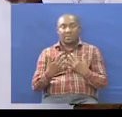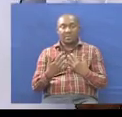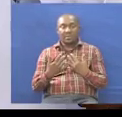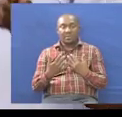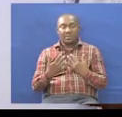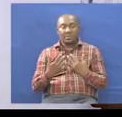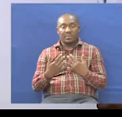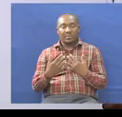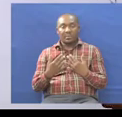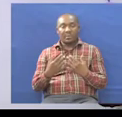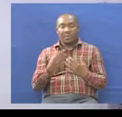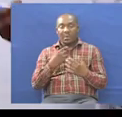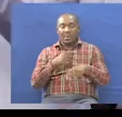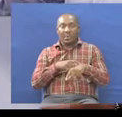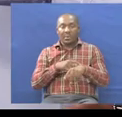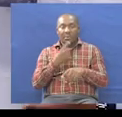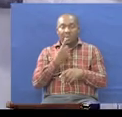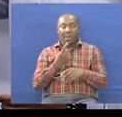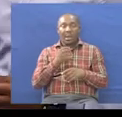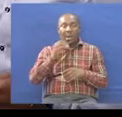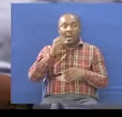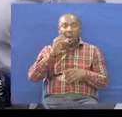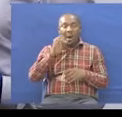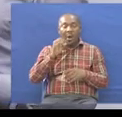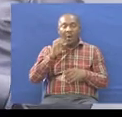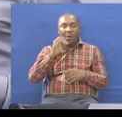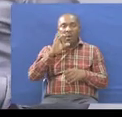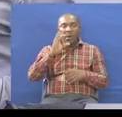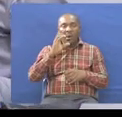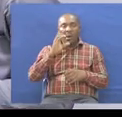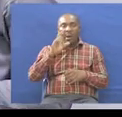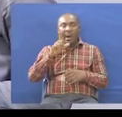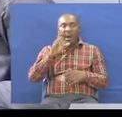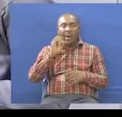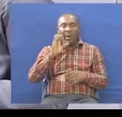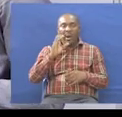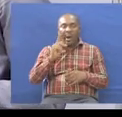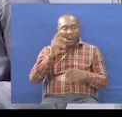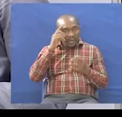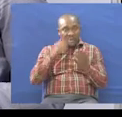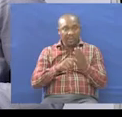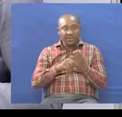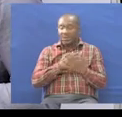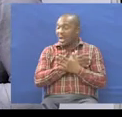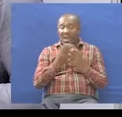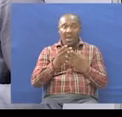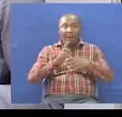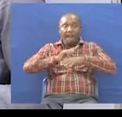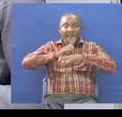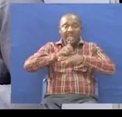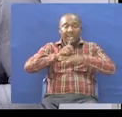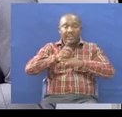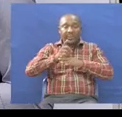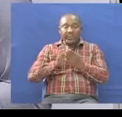makes 1 hour. And when we say o'clock, that means no minute has left or